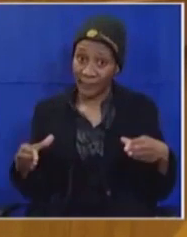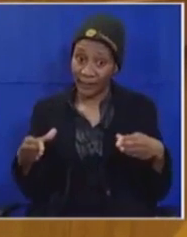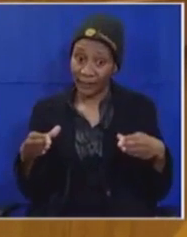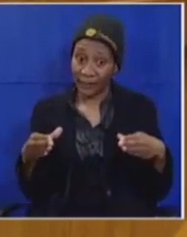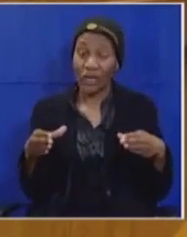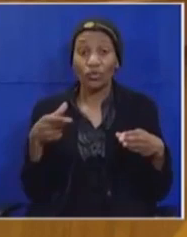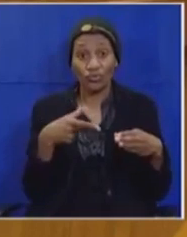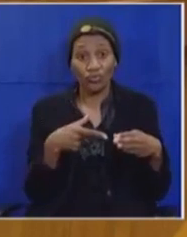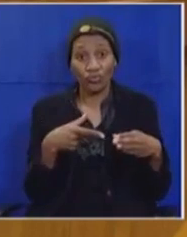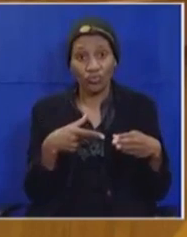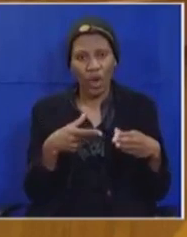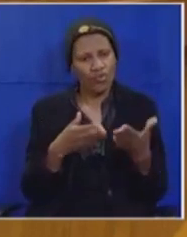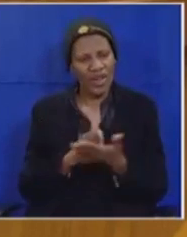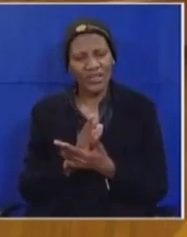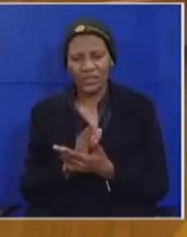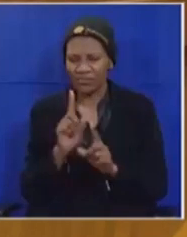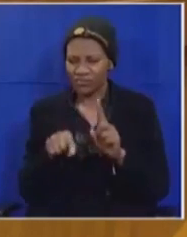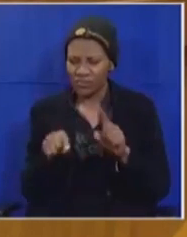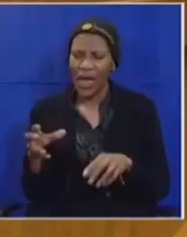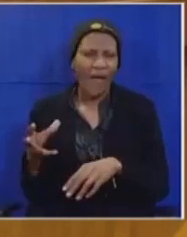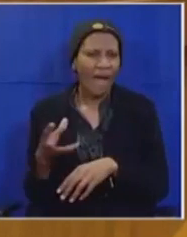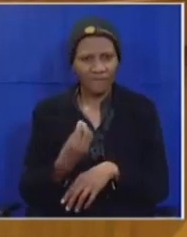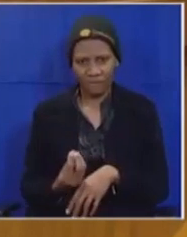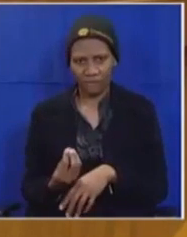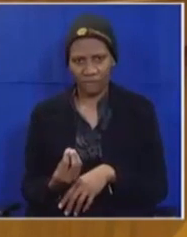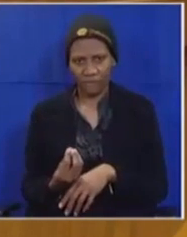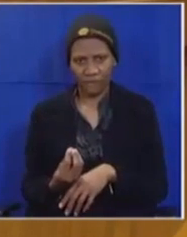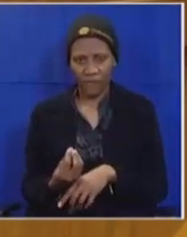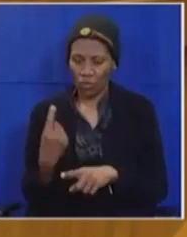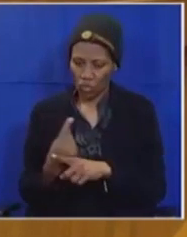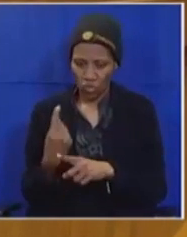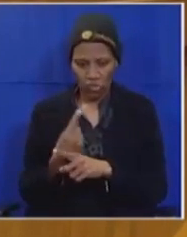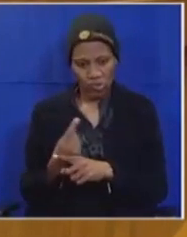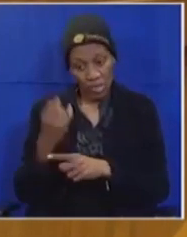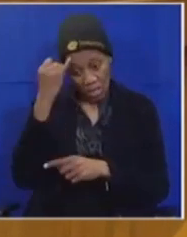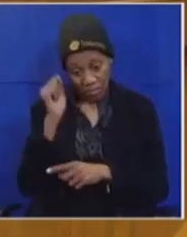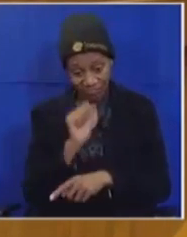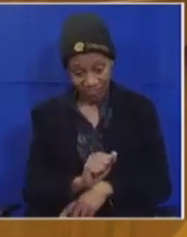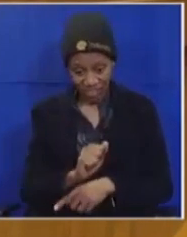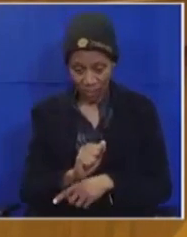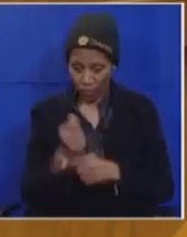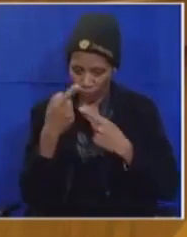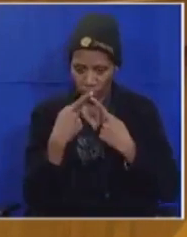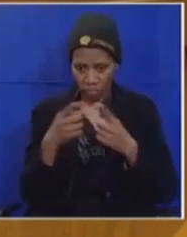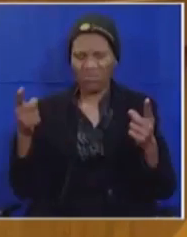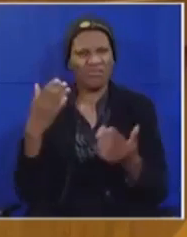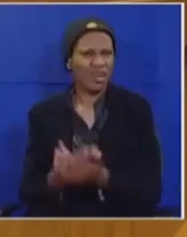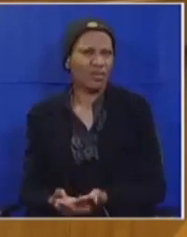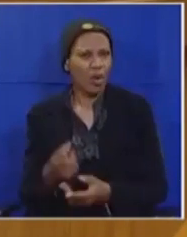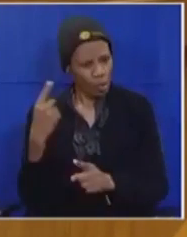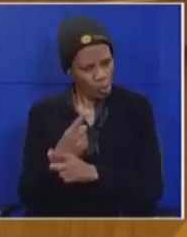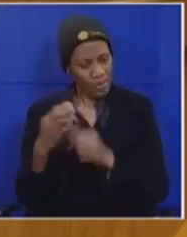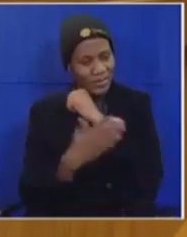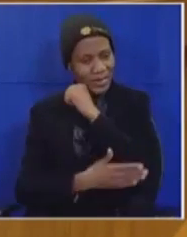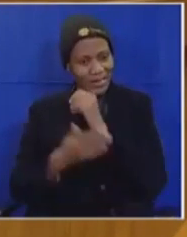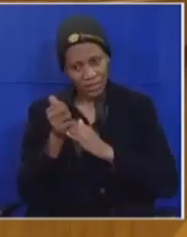has all the rights to put its position forward, to give leadership to the country about